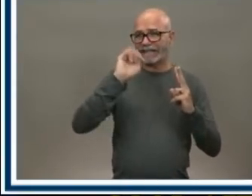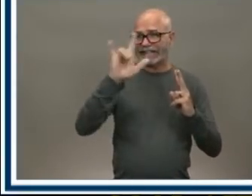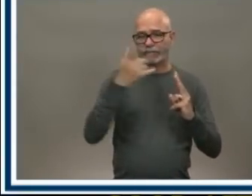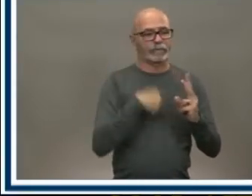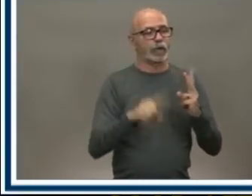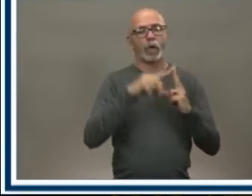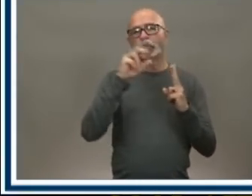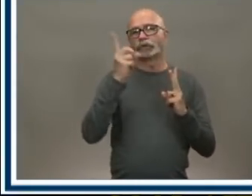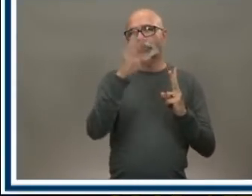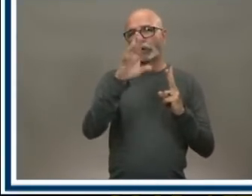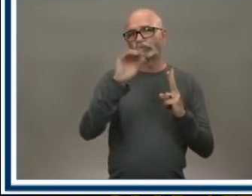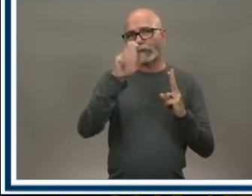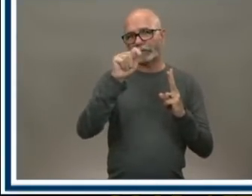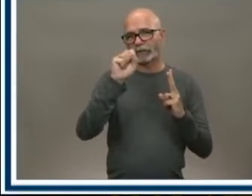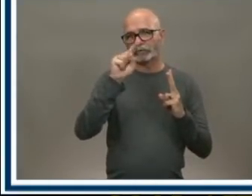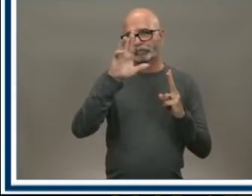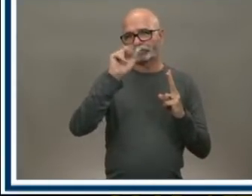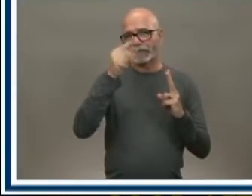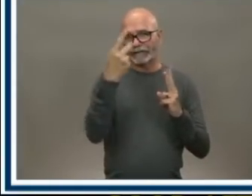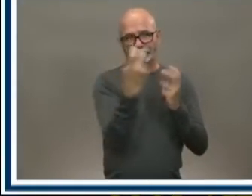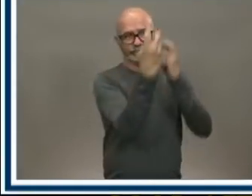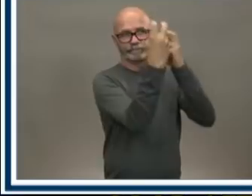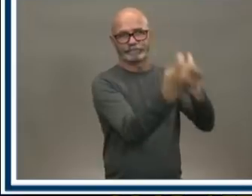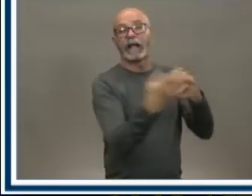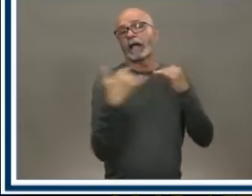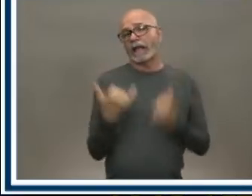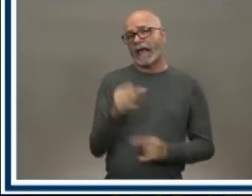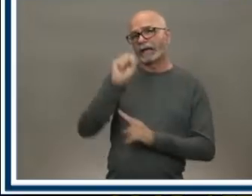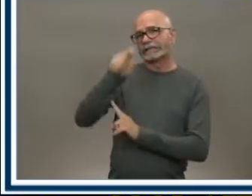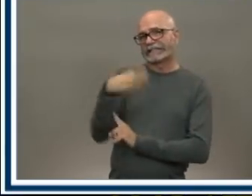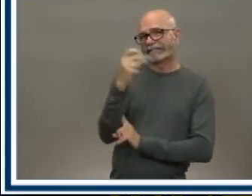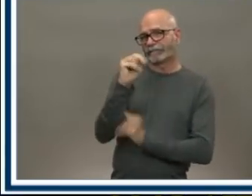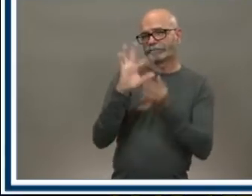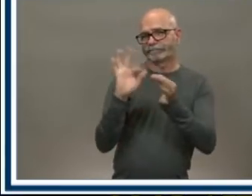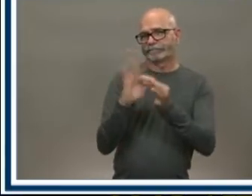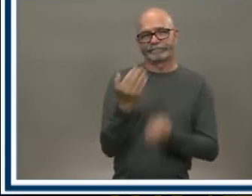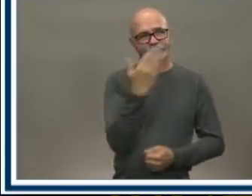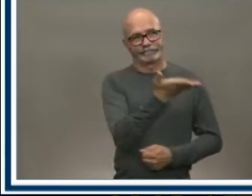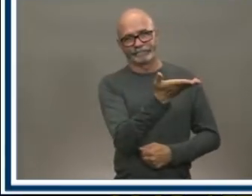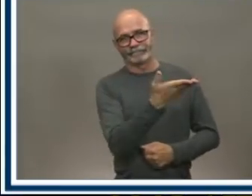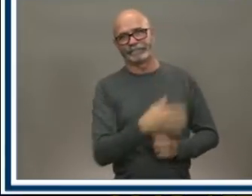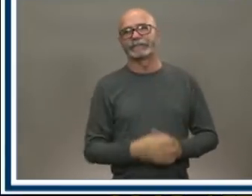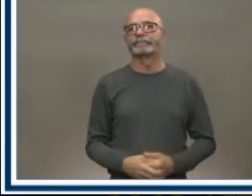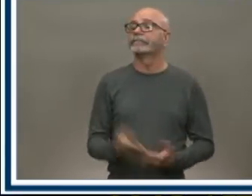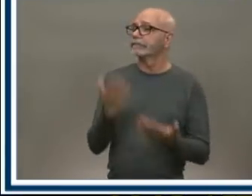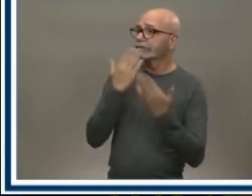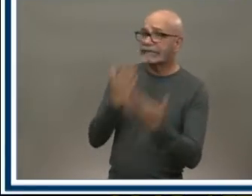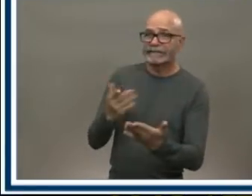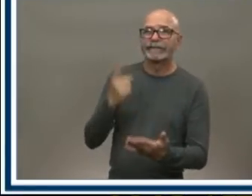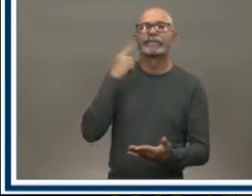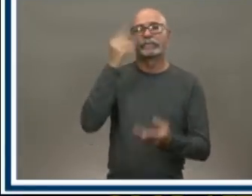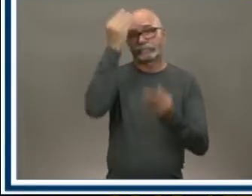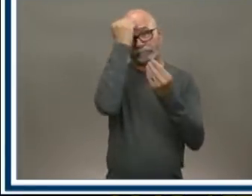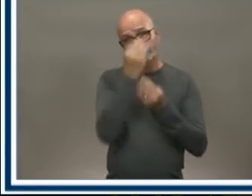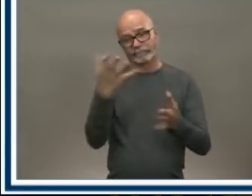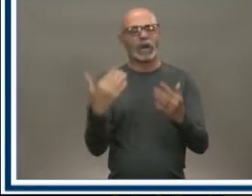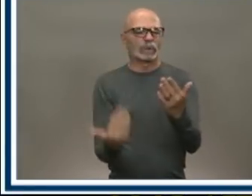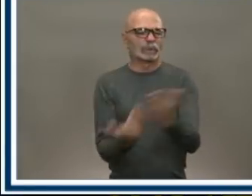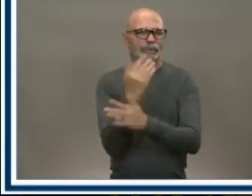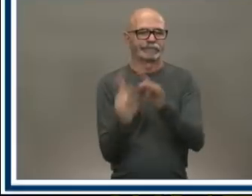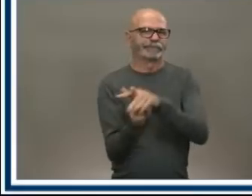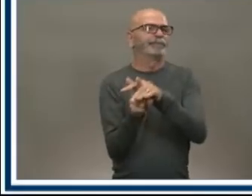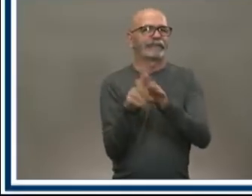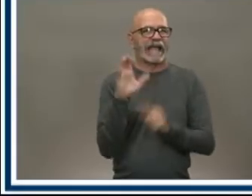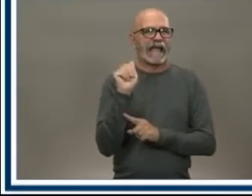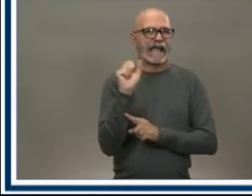Scotia's Chief Medical Officer of Health, Dr. Strang. Go ahead, Premier. Thank you, Chrissy, and good afternoon, everyone. Today we're reporting one new case of COVID-19.